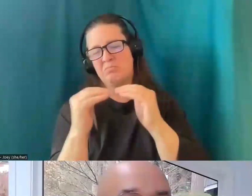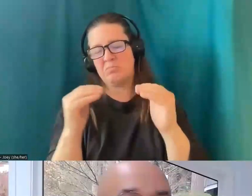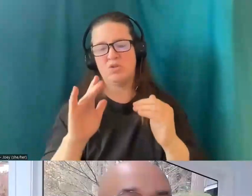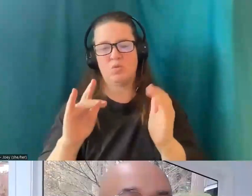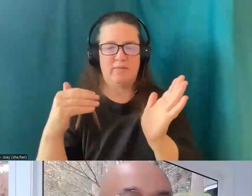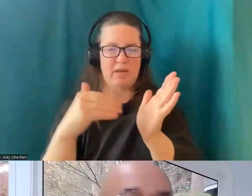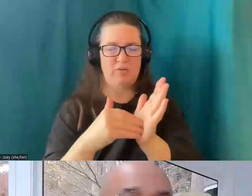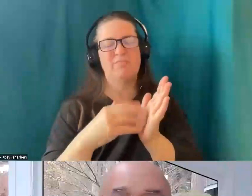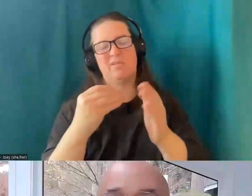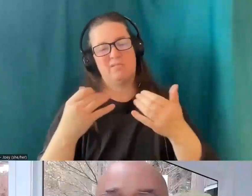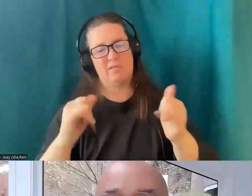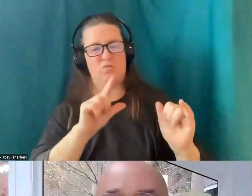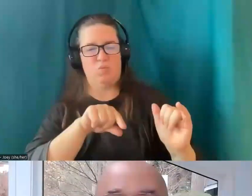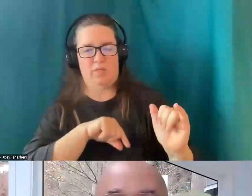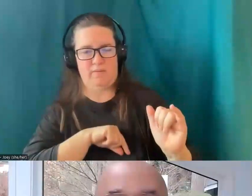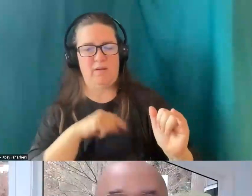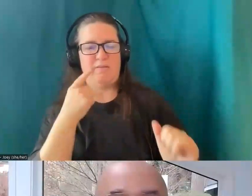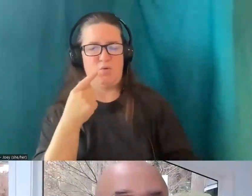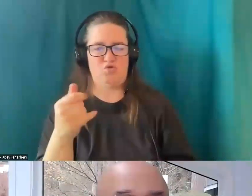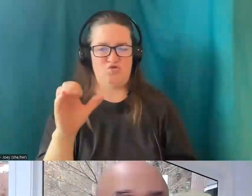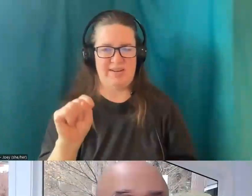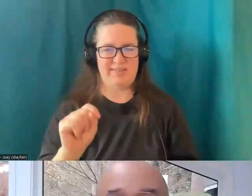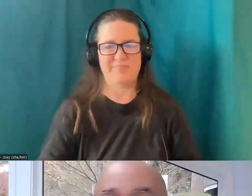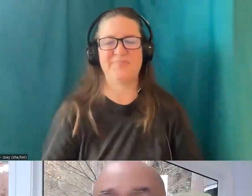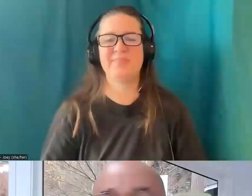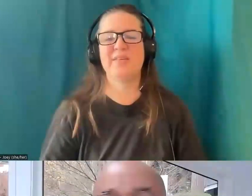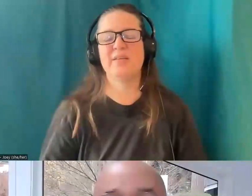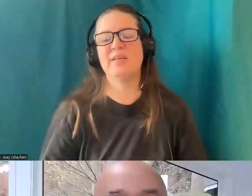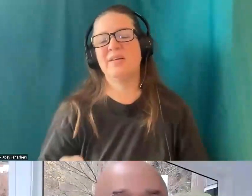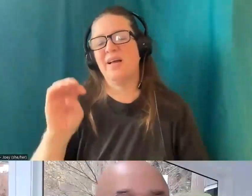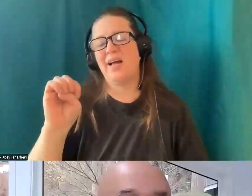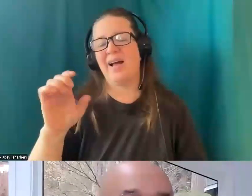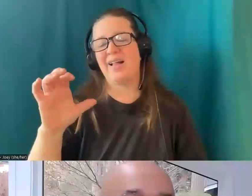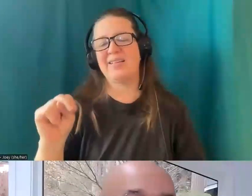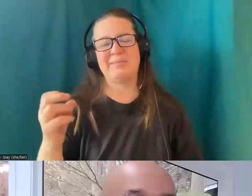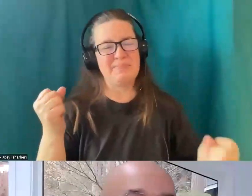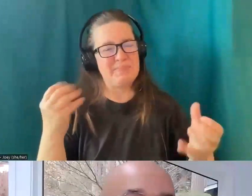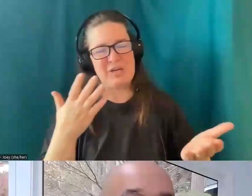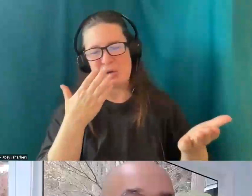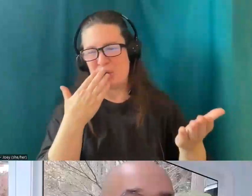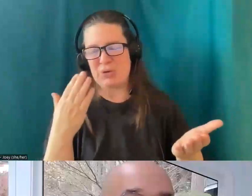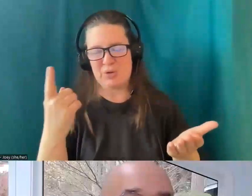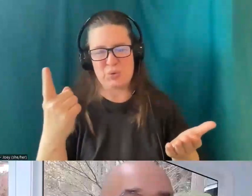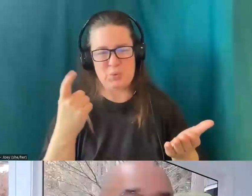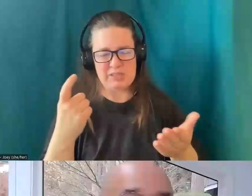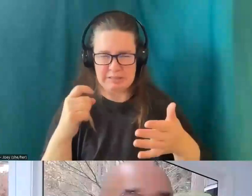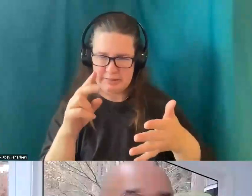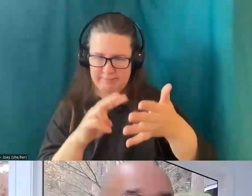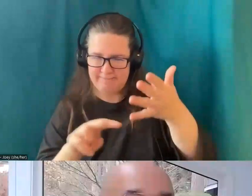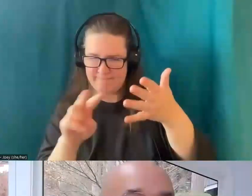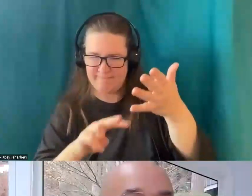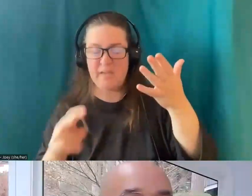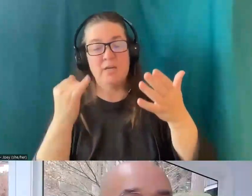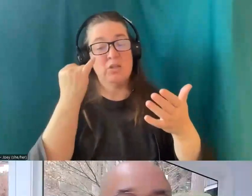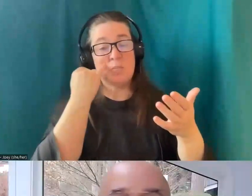Let's see. So many good questions coming in. Here's a question. What if I am not a 501c3, but I